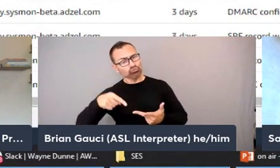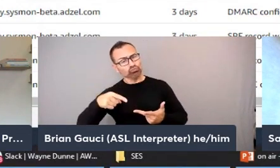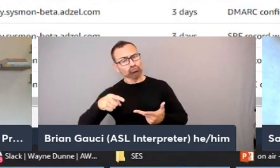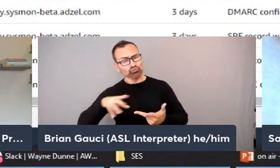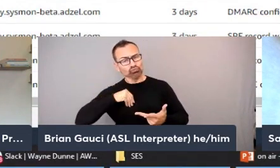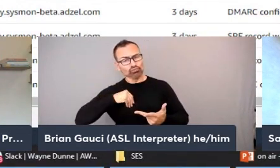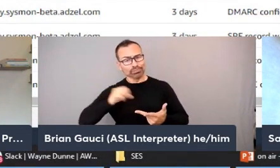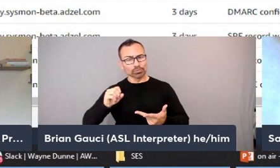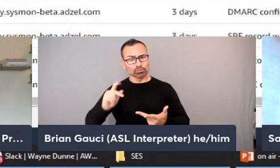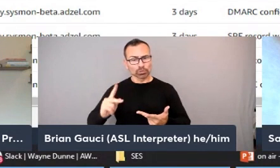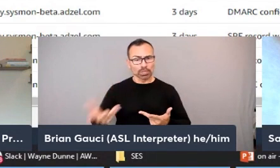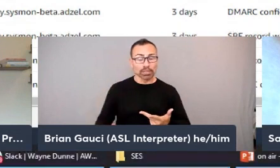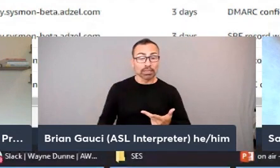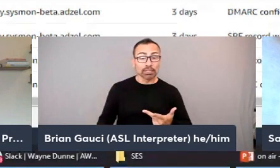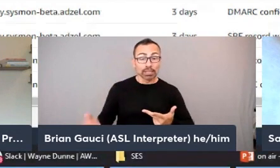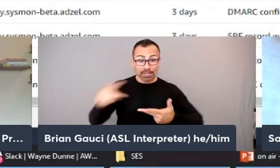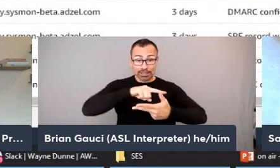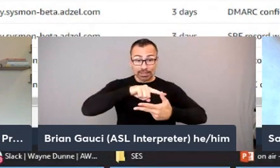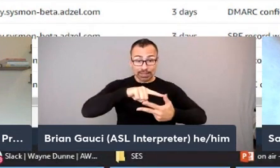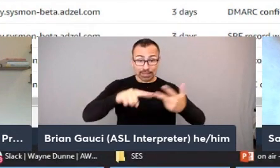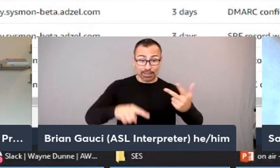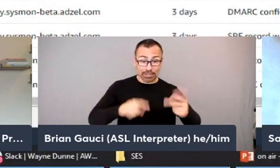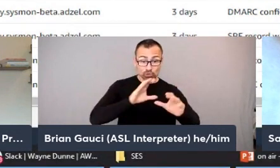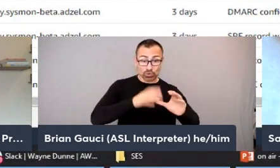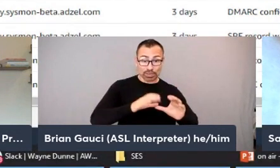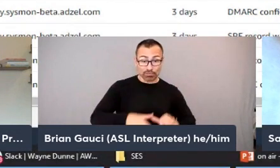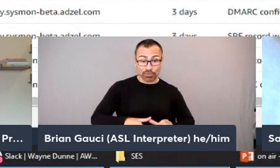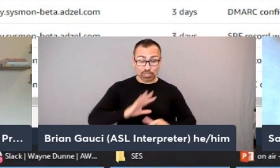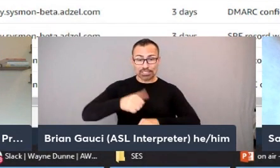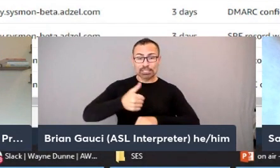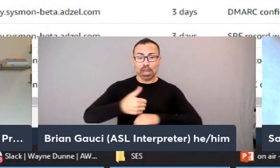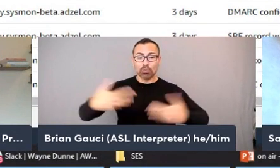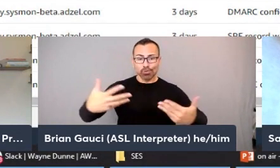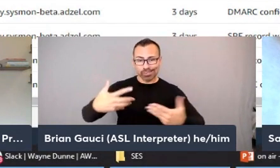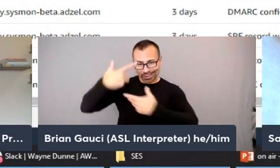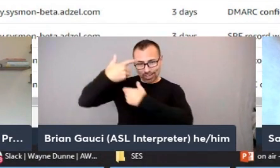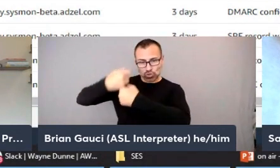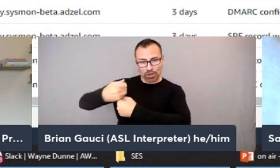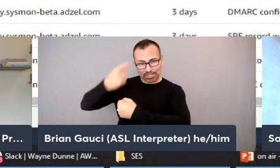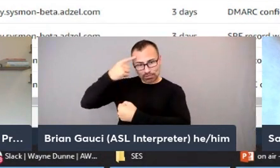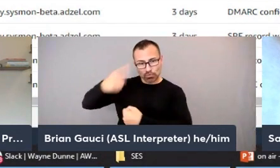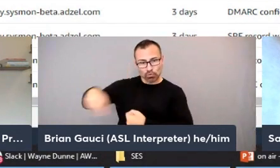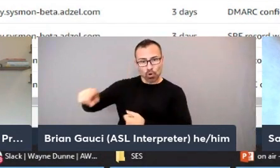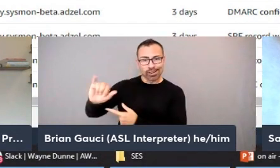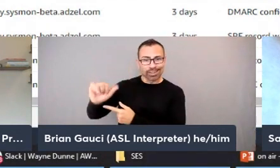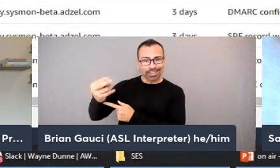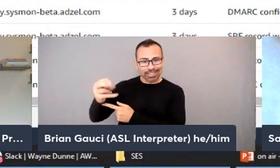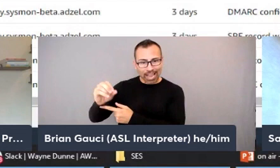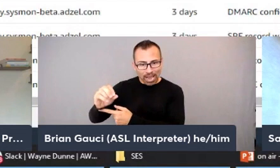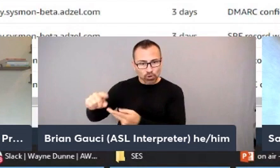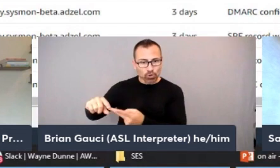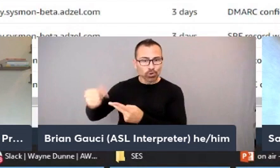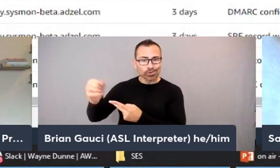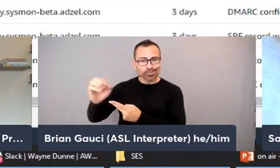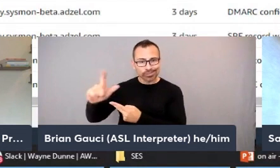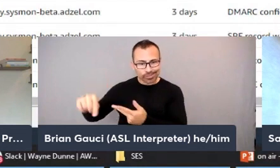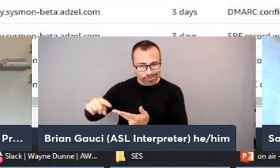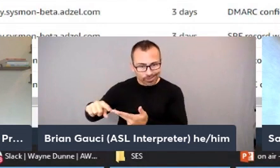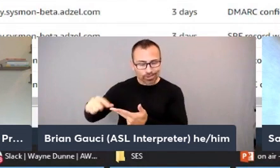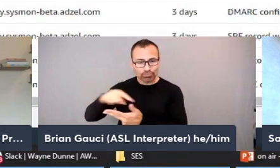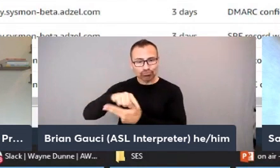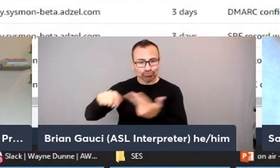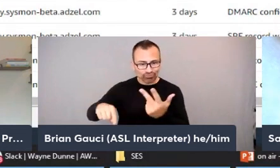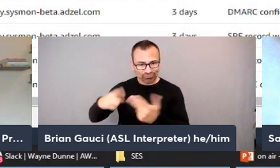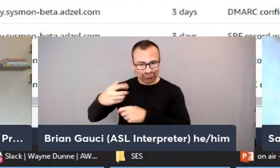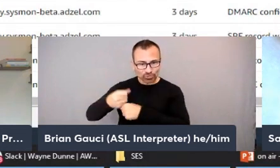of things will set up this expectation of trust with a mailbox provider. So you start off with a presumption that the email is